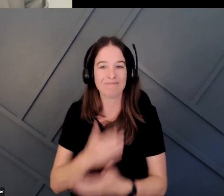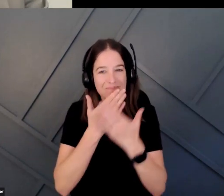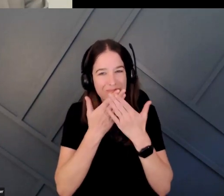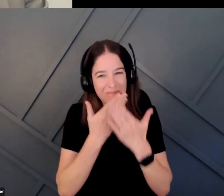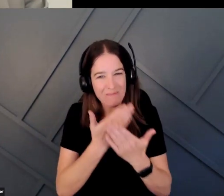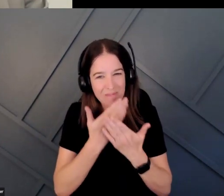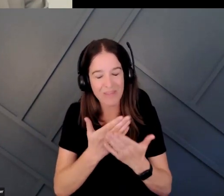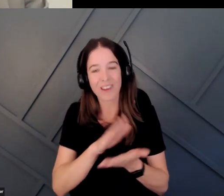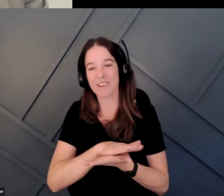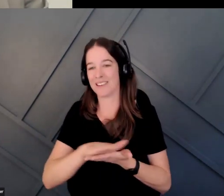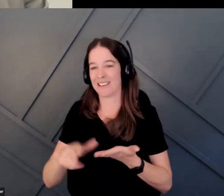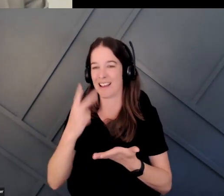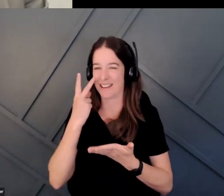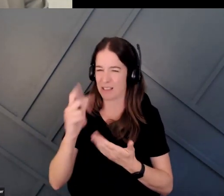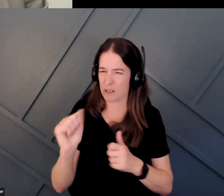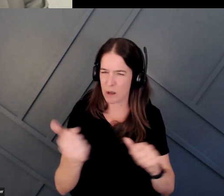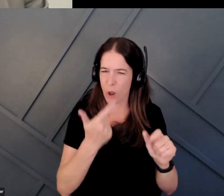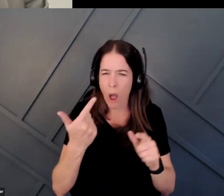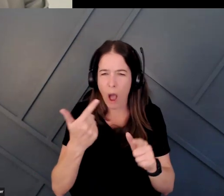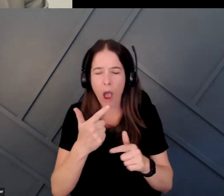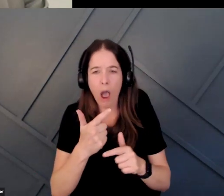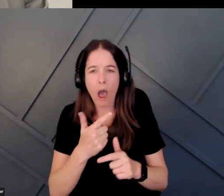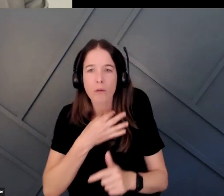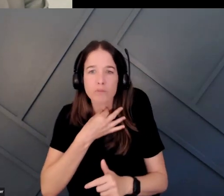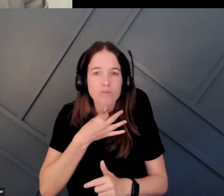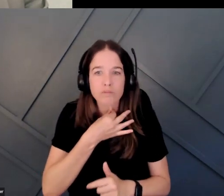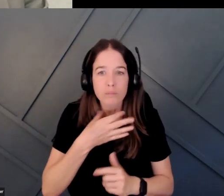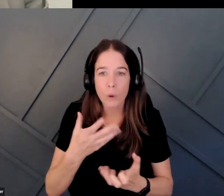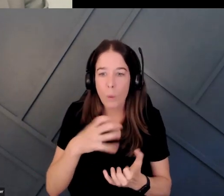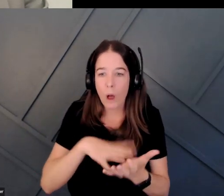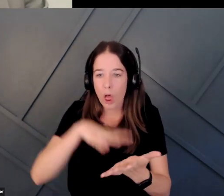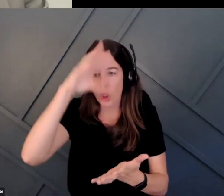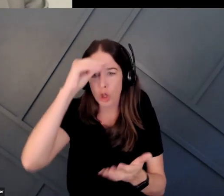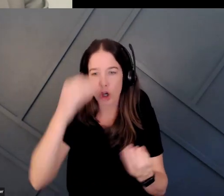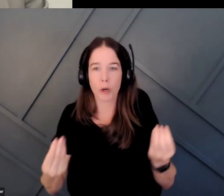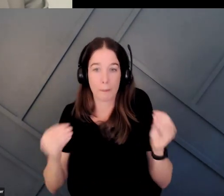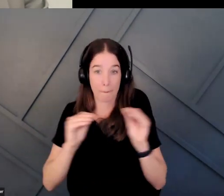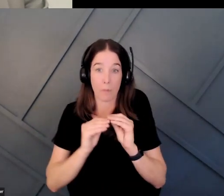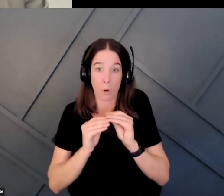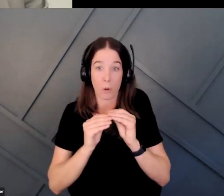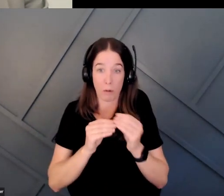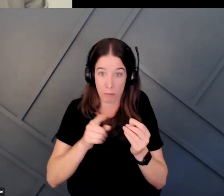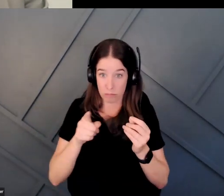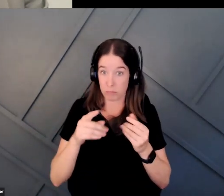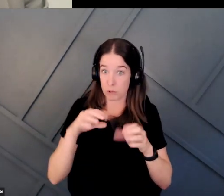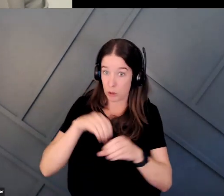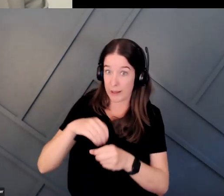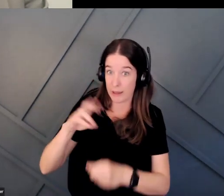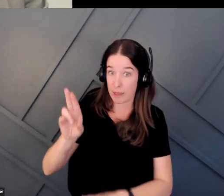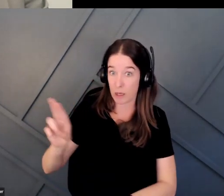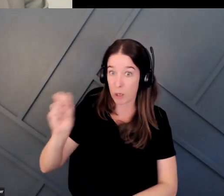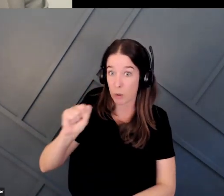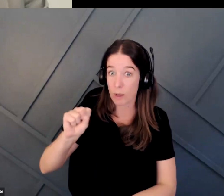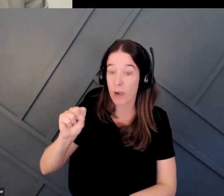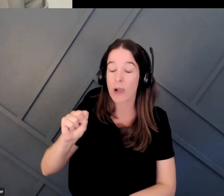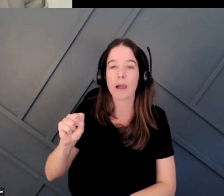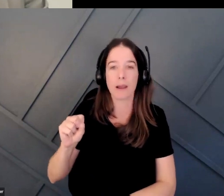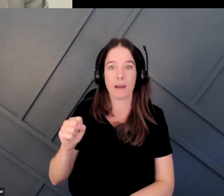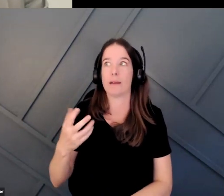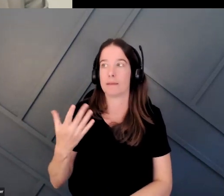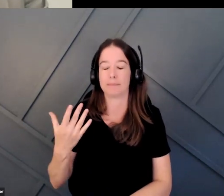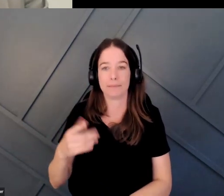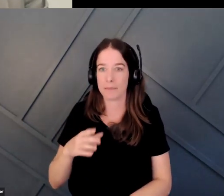taking an interest in this important topic. If you've been anywhere in the US, you couldn't have missed the heat